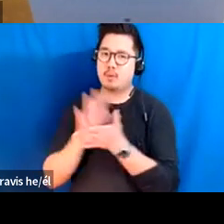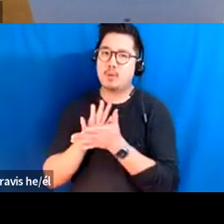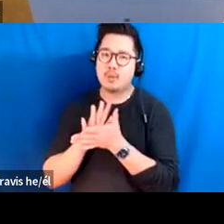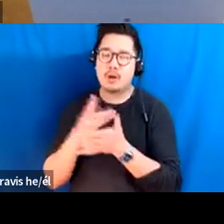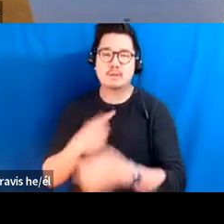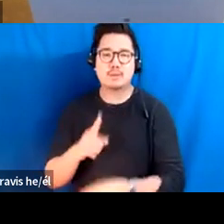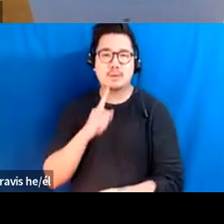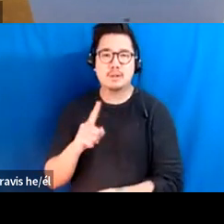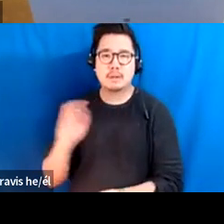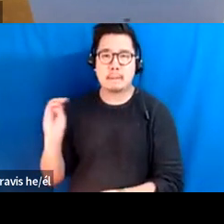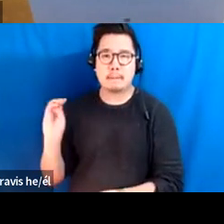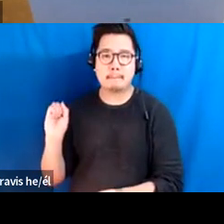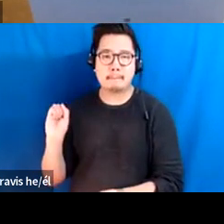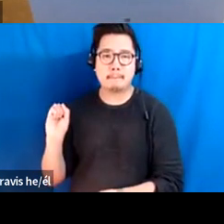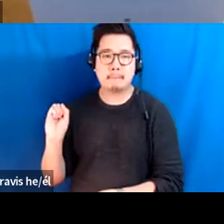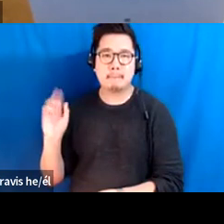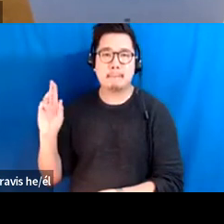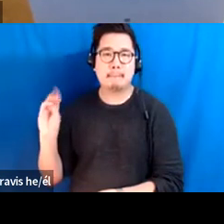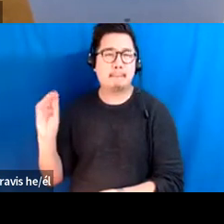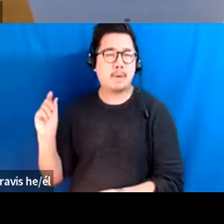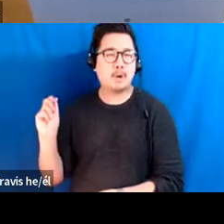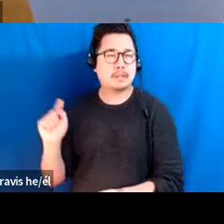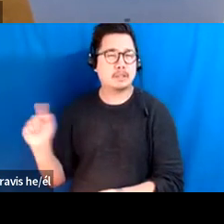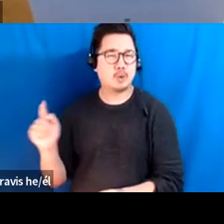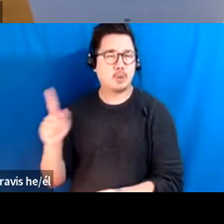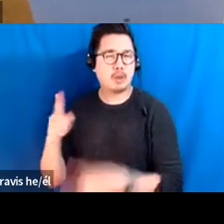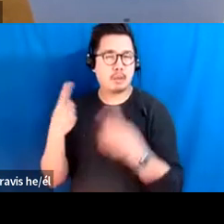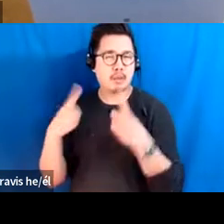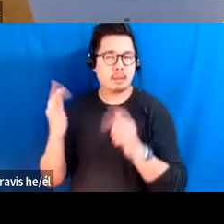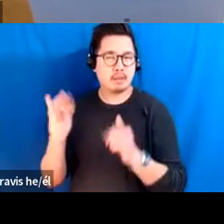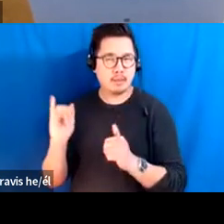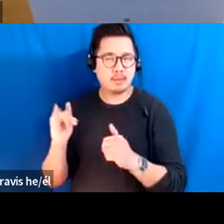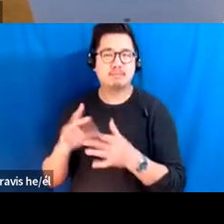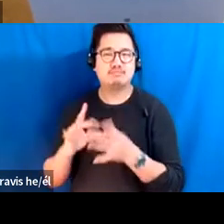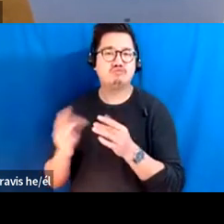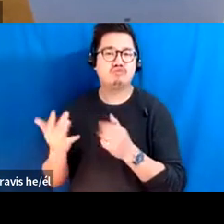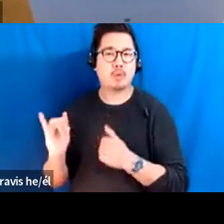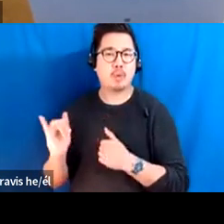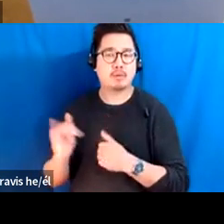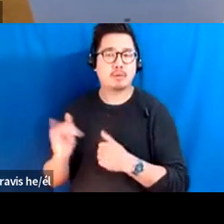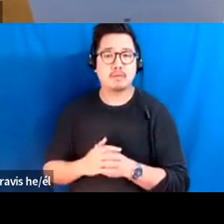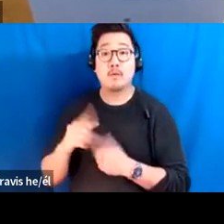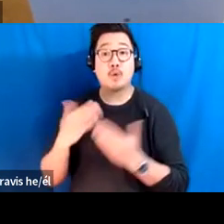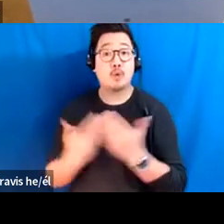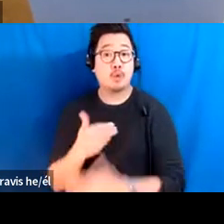sure miss mercer would have some thoughts on that as well um and and for the newer members